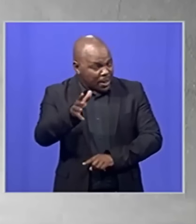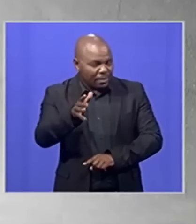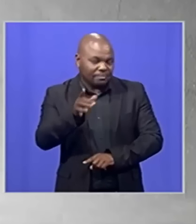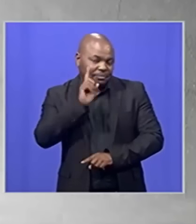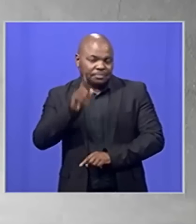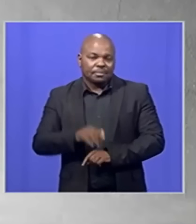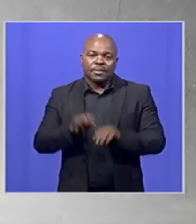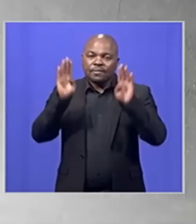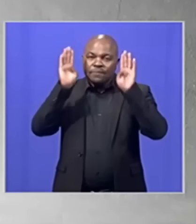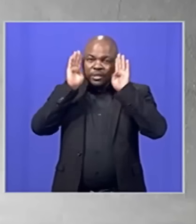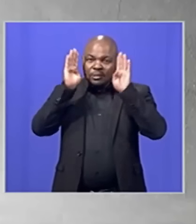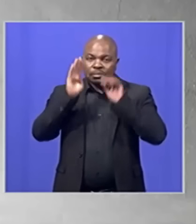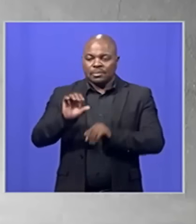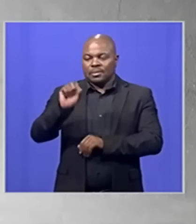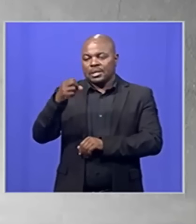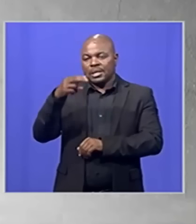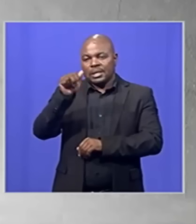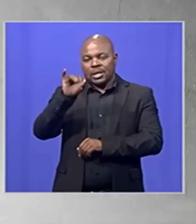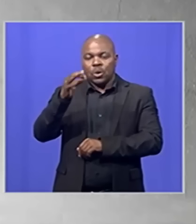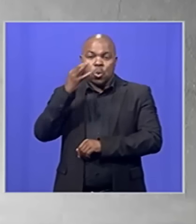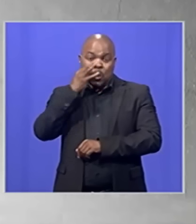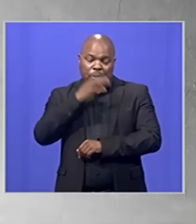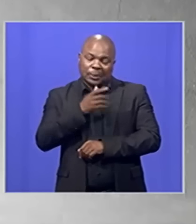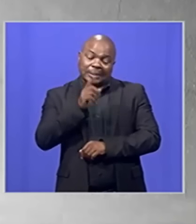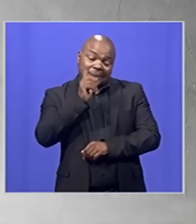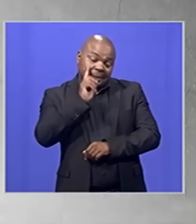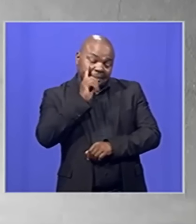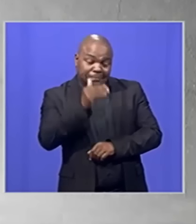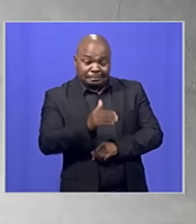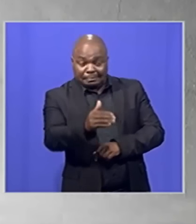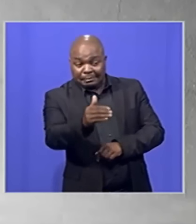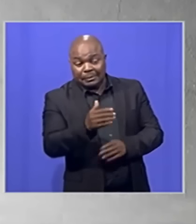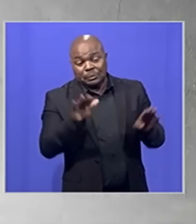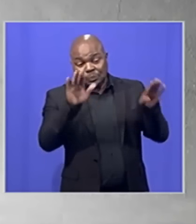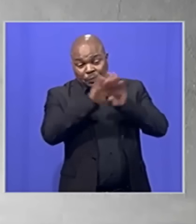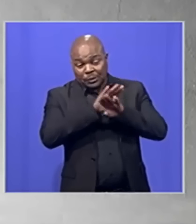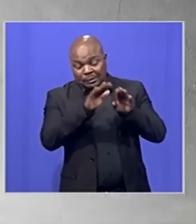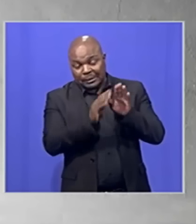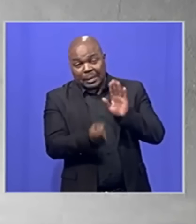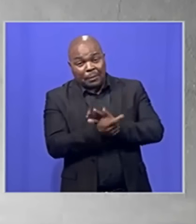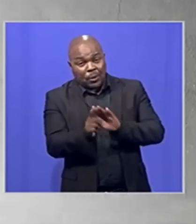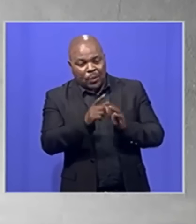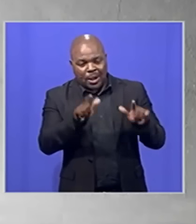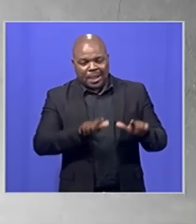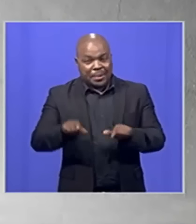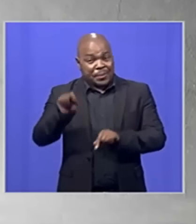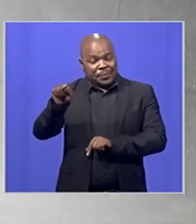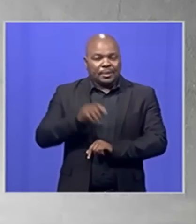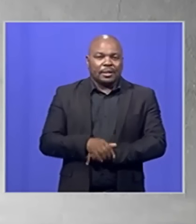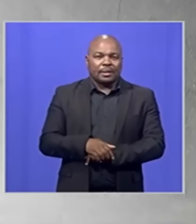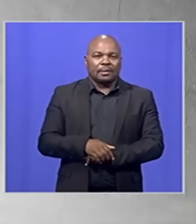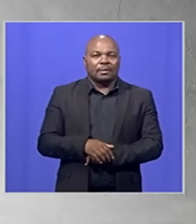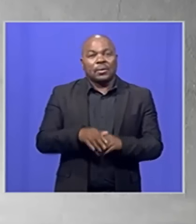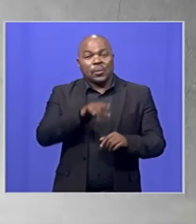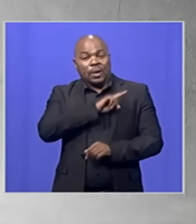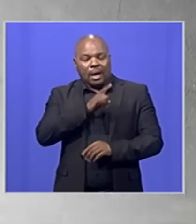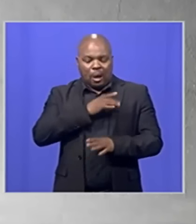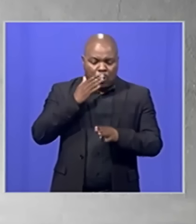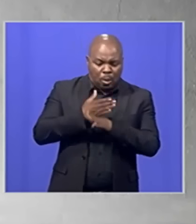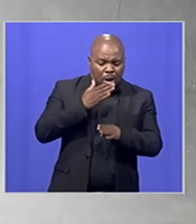la Facebook pantsošai o re gore ke dipitsi re tla bona ka mebala bošegong bja lehono provinceng ya Limpopo baswana ba re go